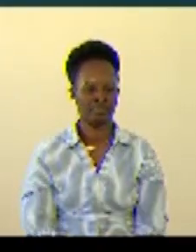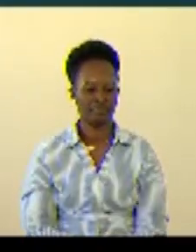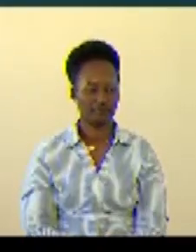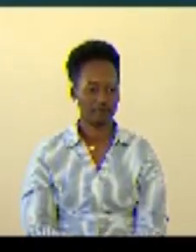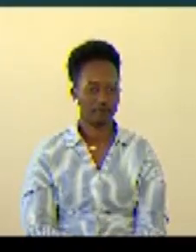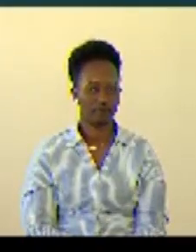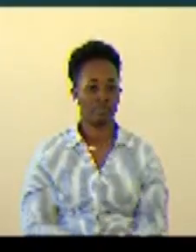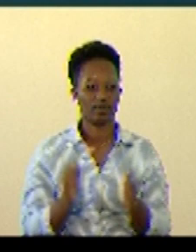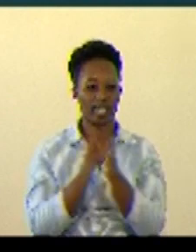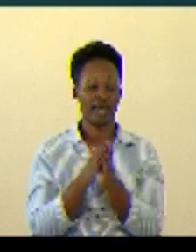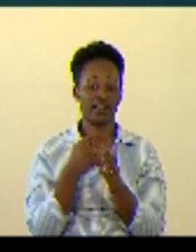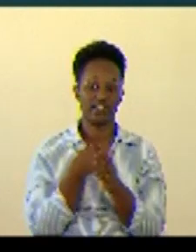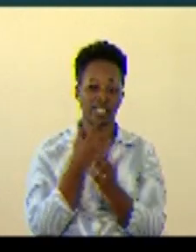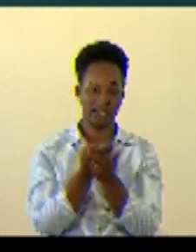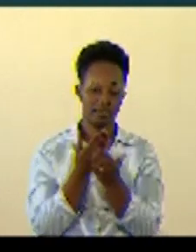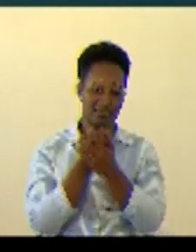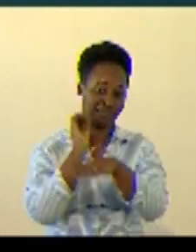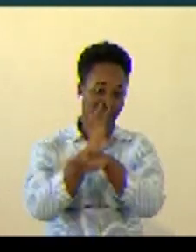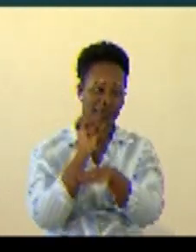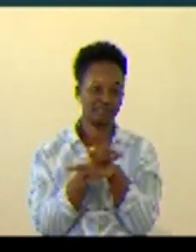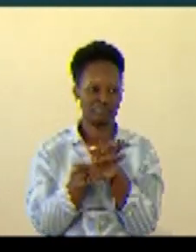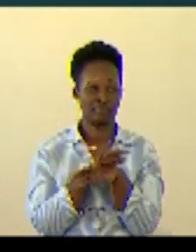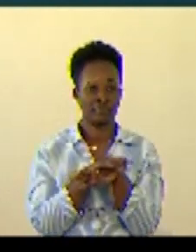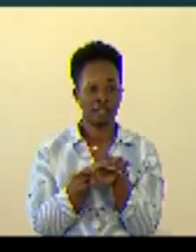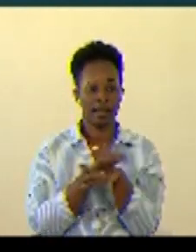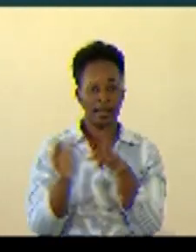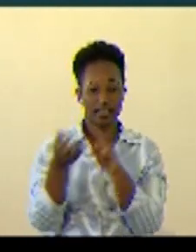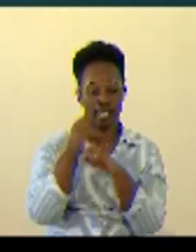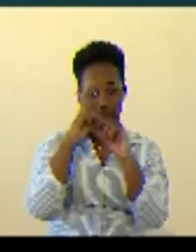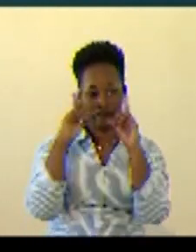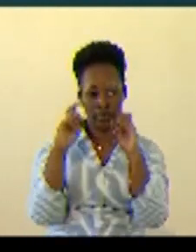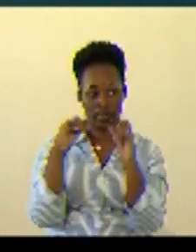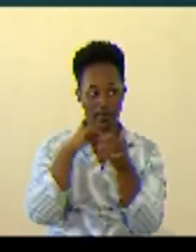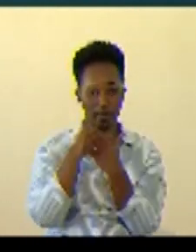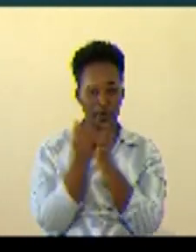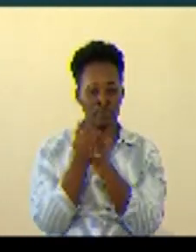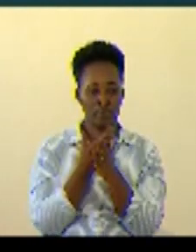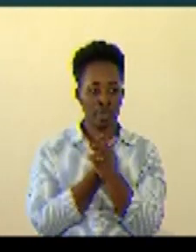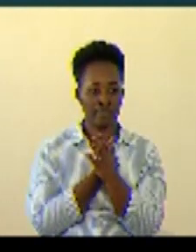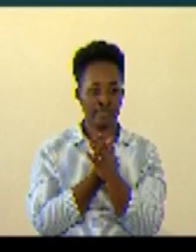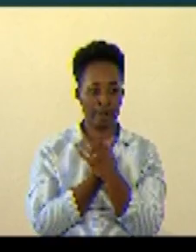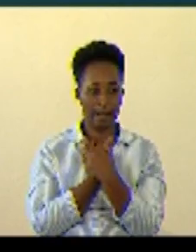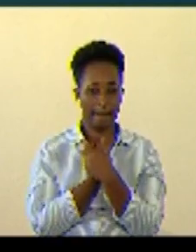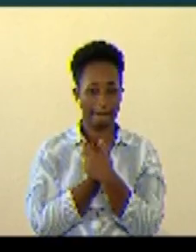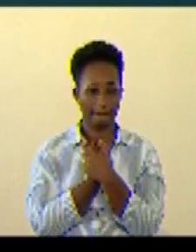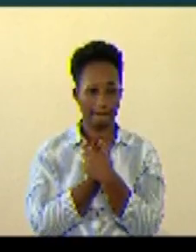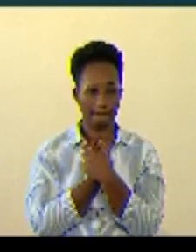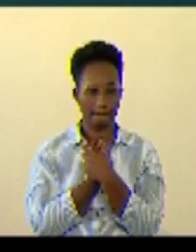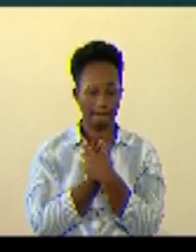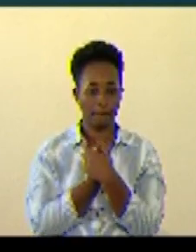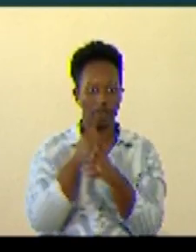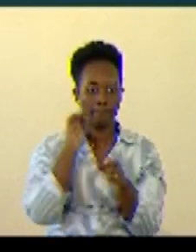And here I would advise you to take photos because we have it's like we have